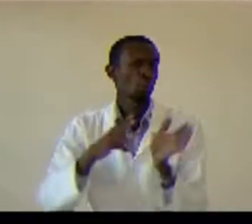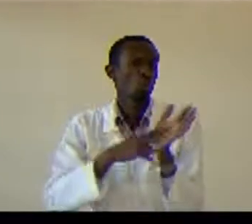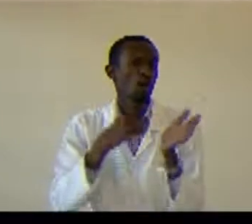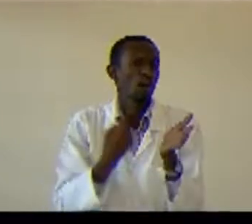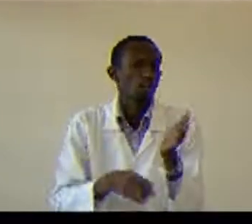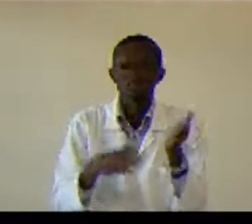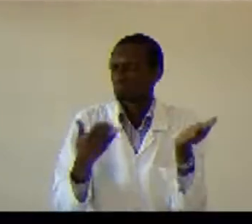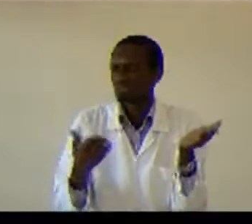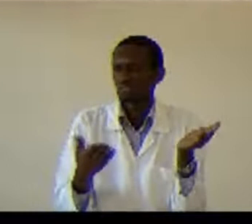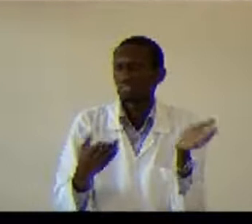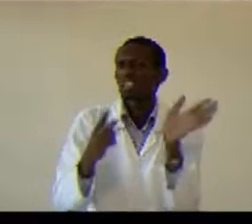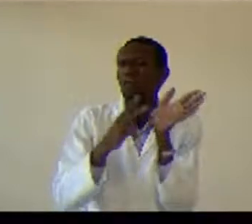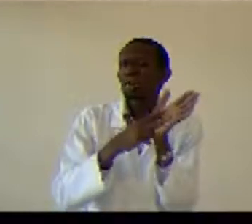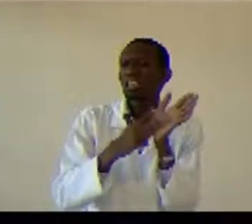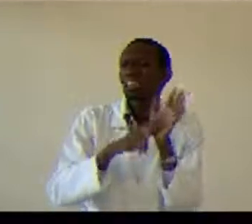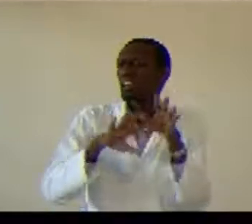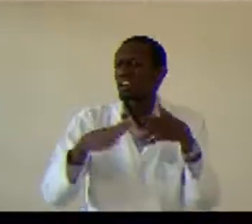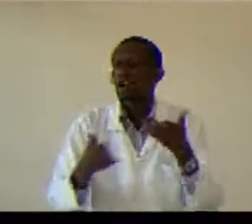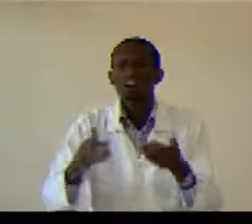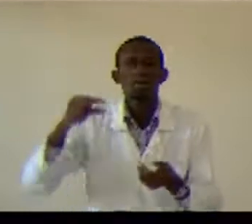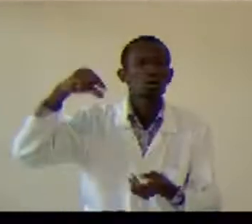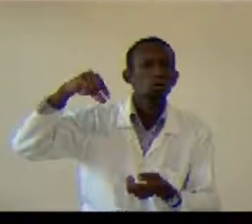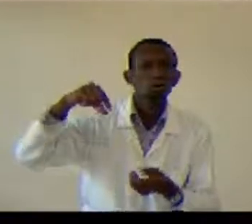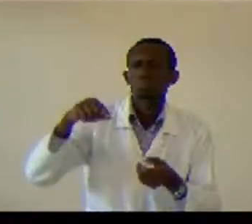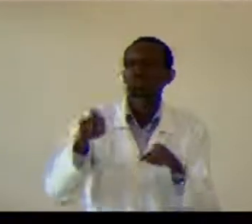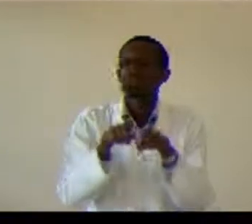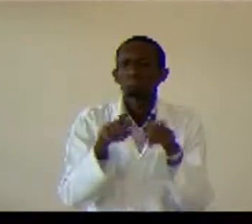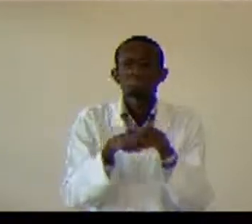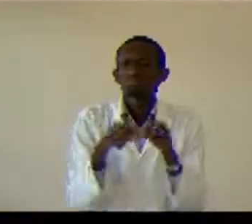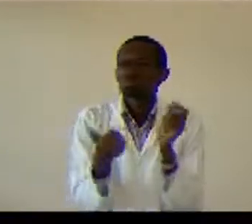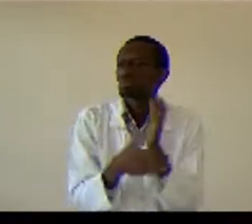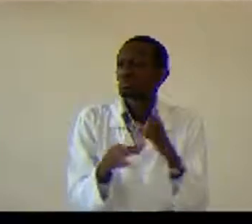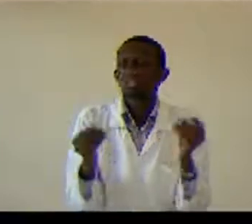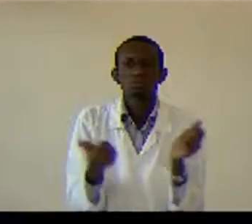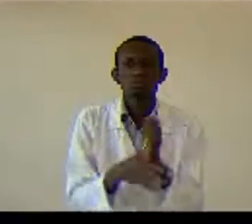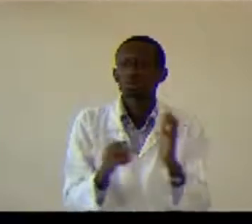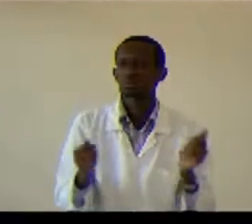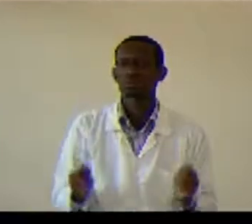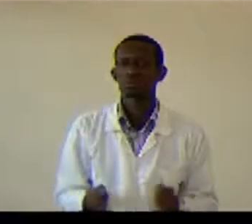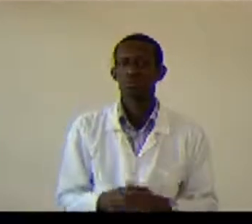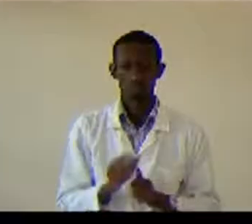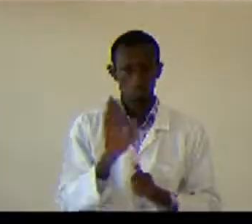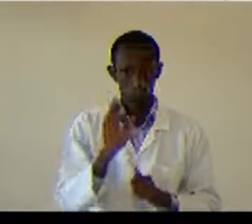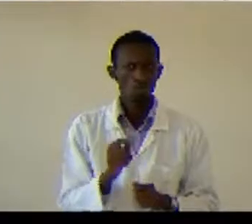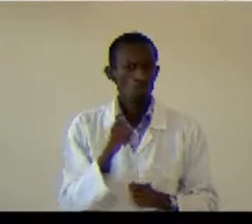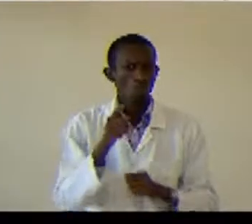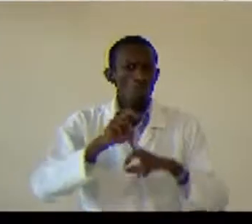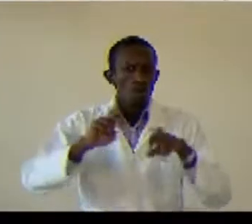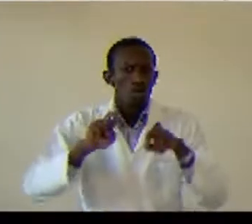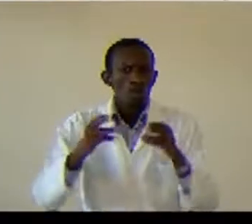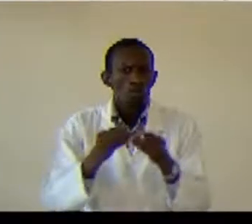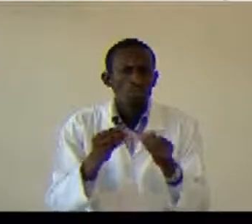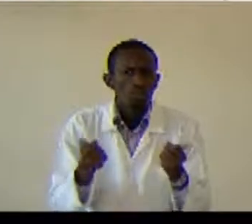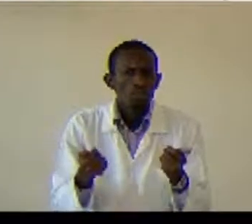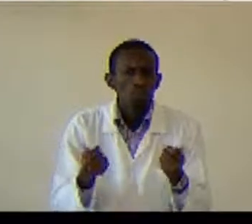Q because it doesn't really matter. Let me use Q. Calculate the specific latent heat of the